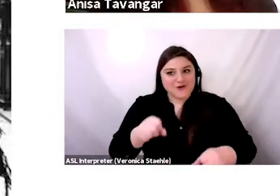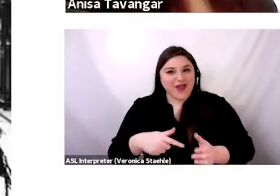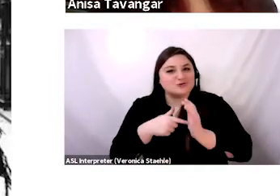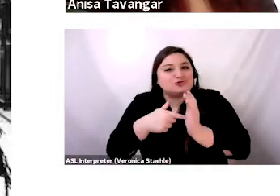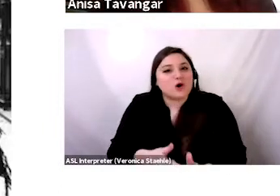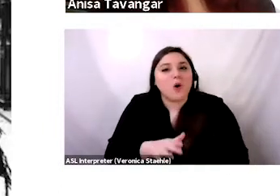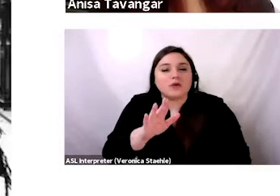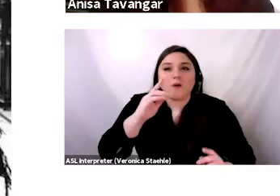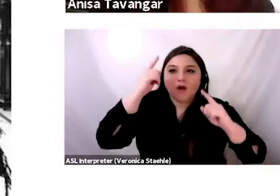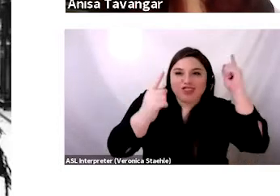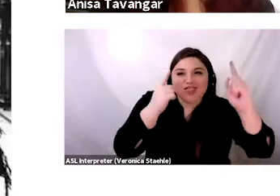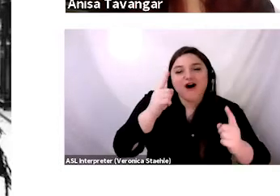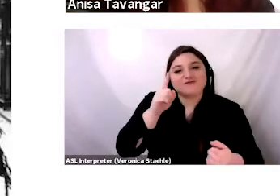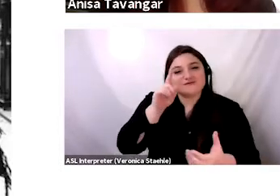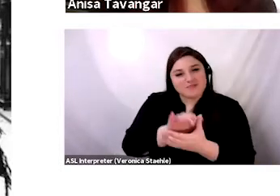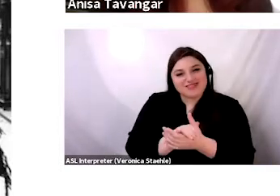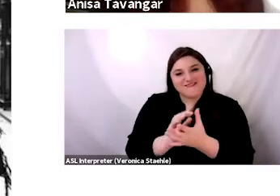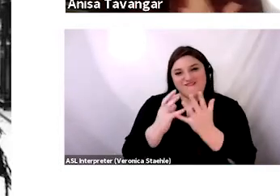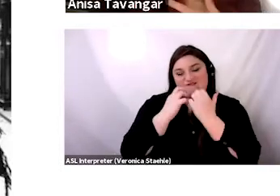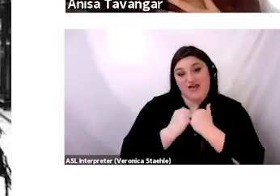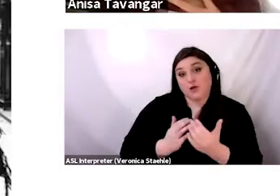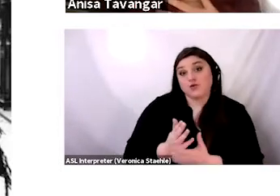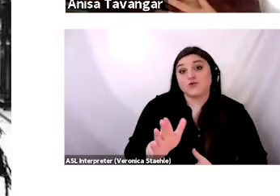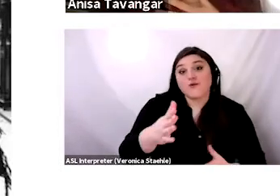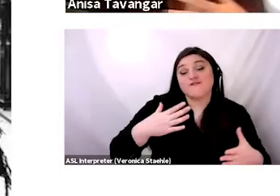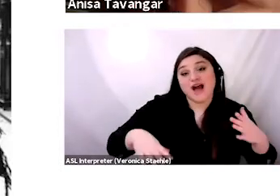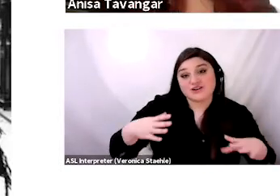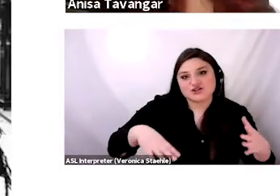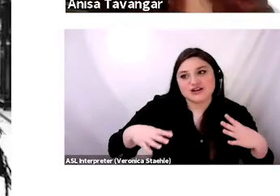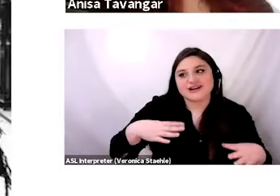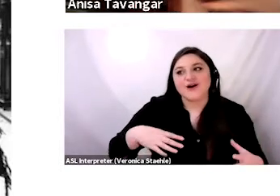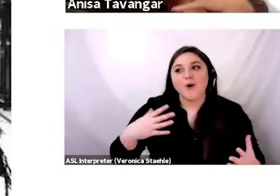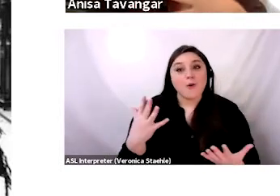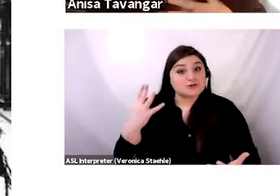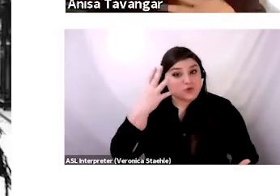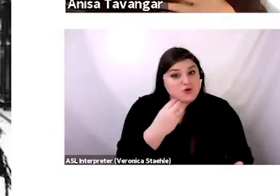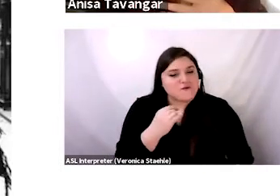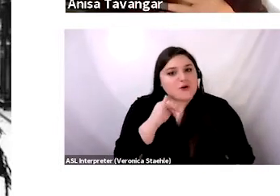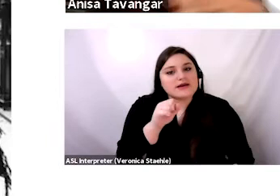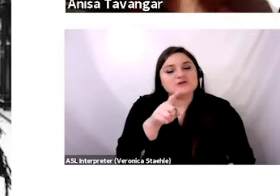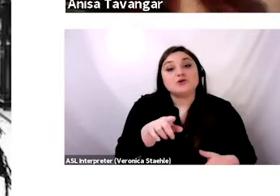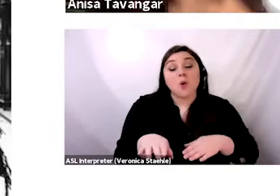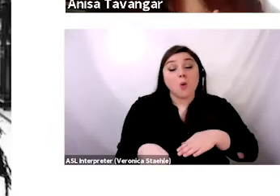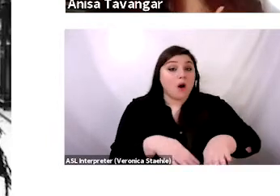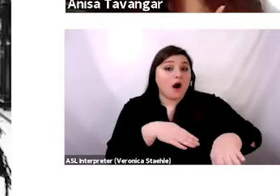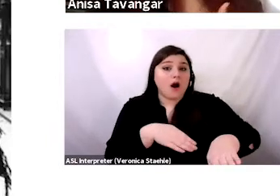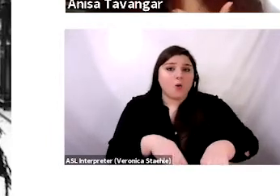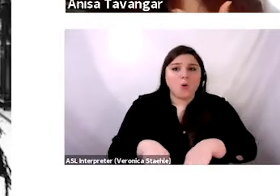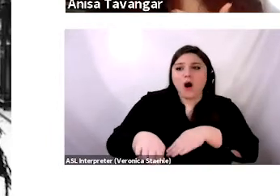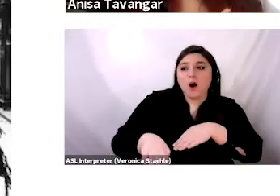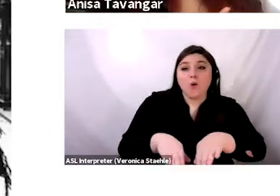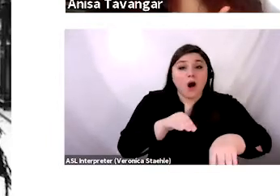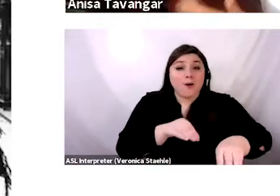distinct about expressing it in fashion is that it carries with you. Like as you move, as you're wearing